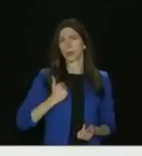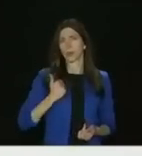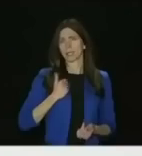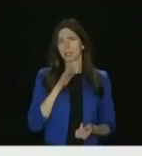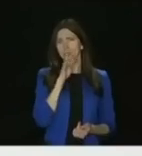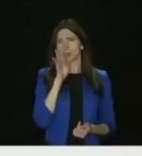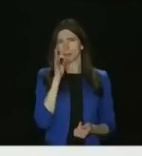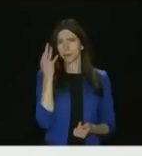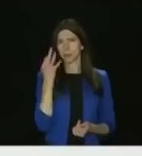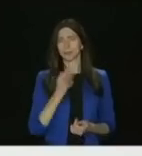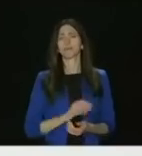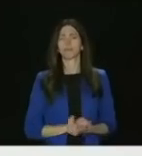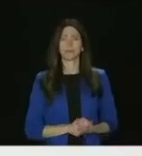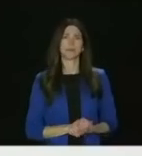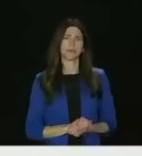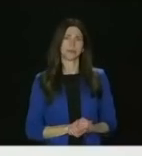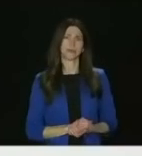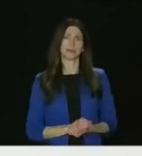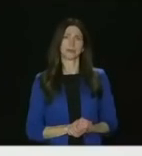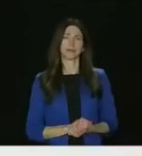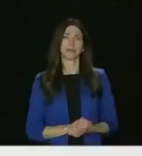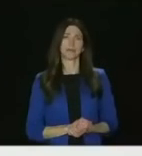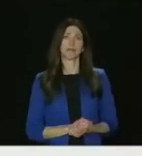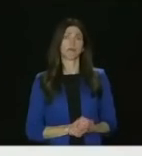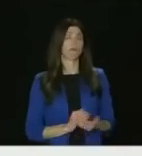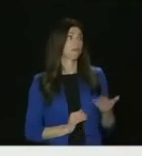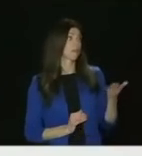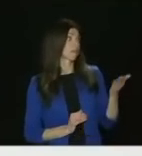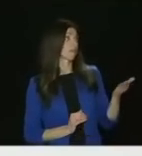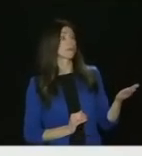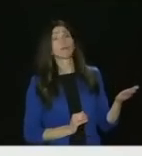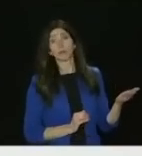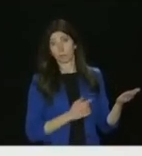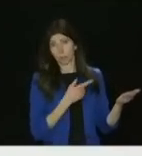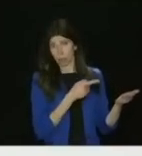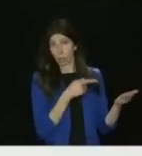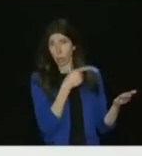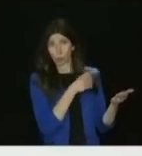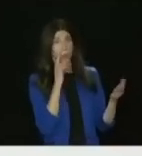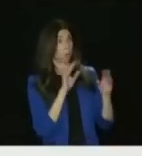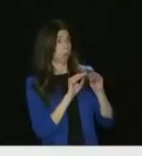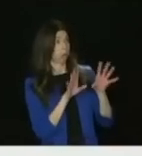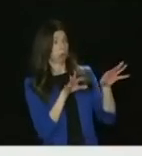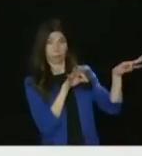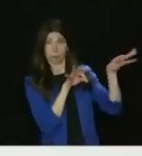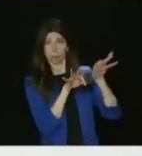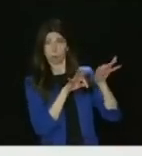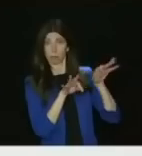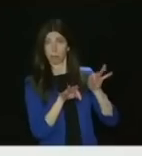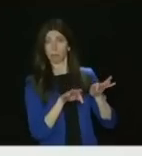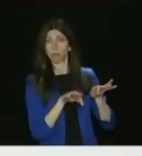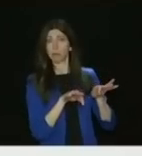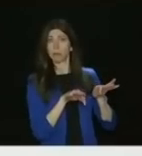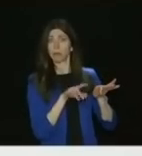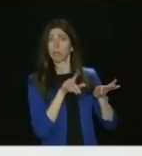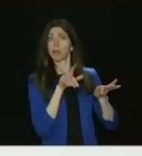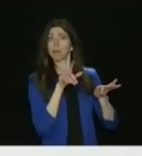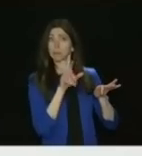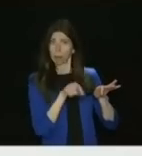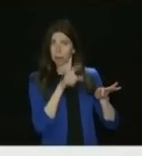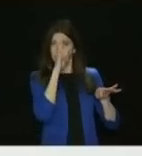As we were saying, obviously some certain criteria will have to be met, but certain premiers have